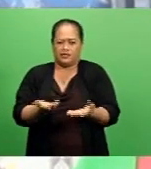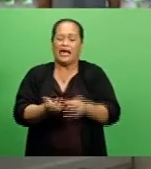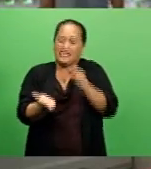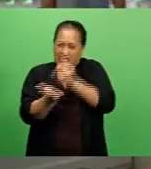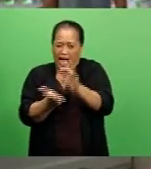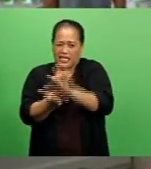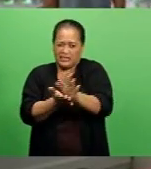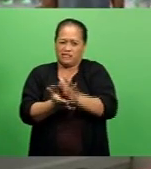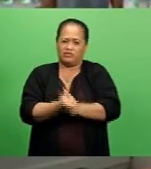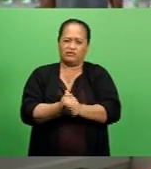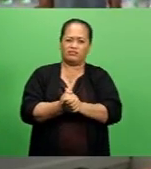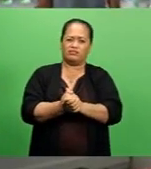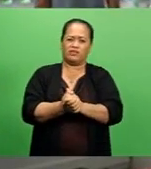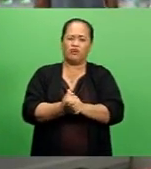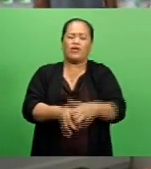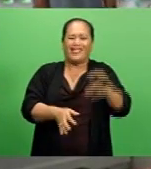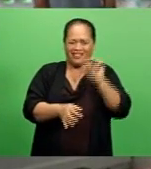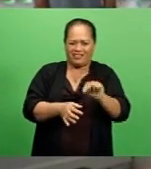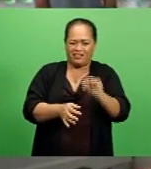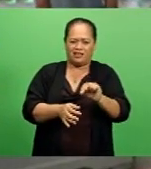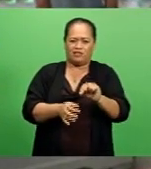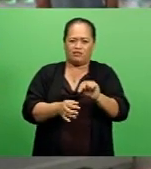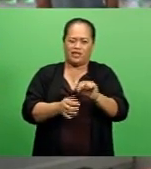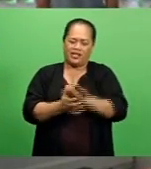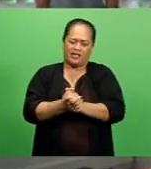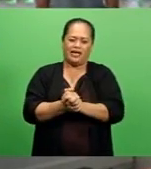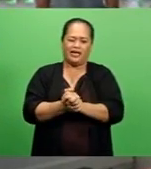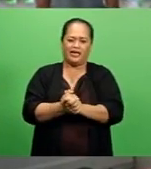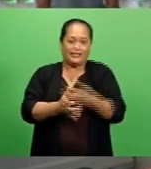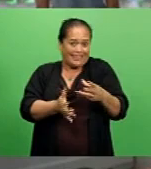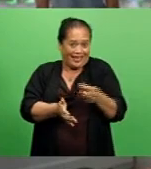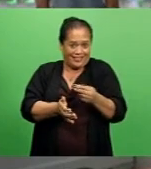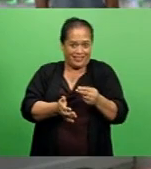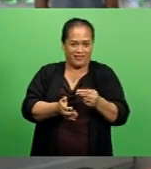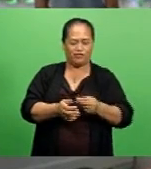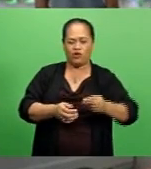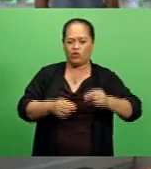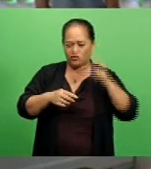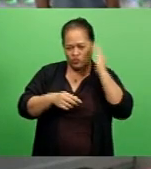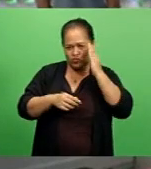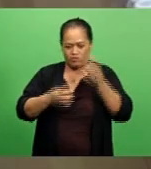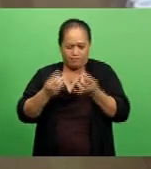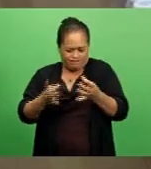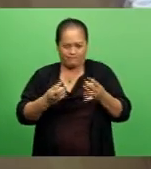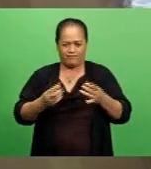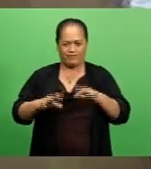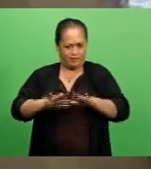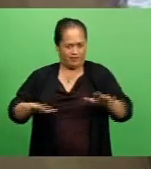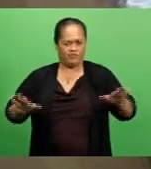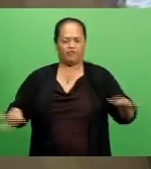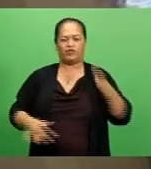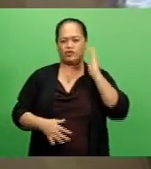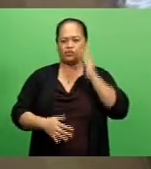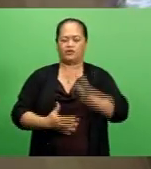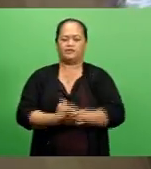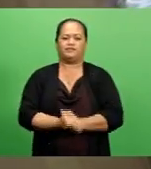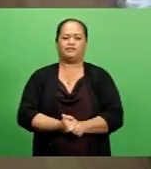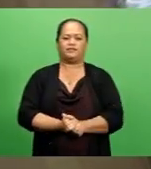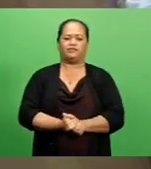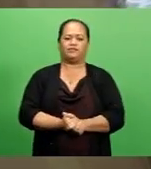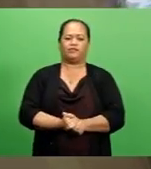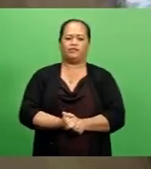they understand that the pandemic has impacted a lot of Fijians' ability to make a decent income.